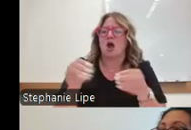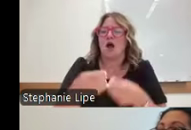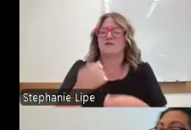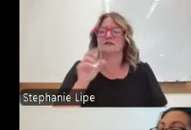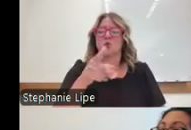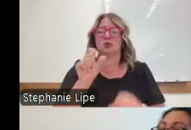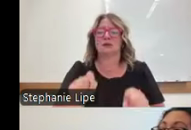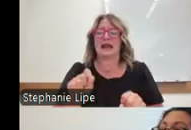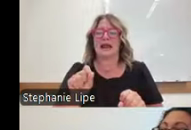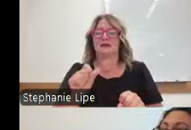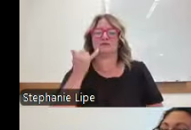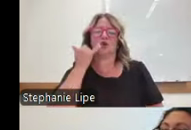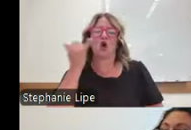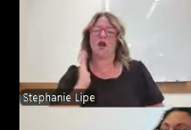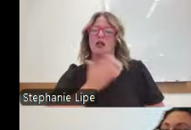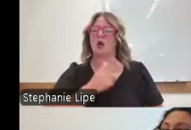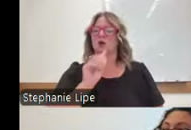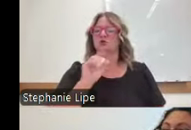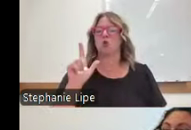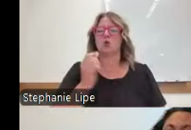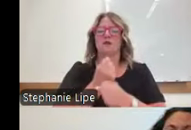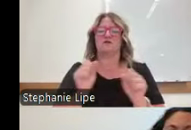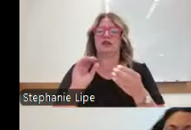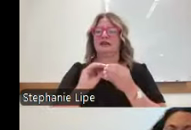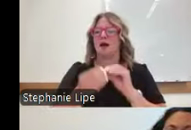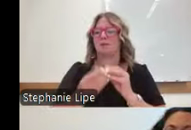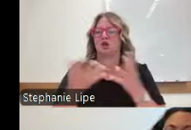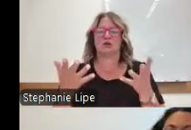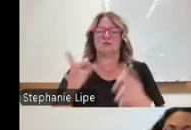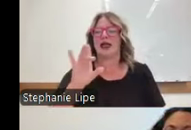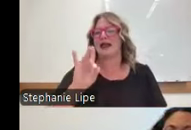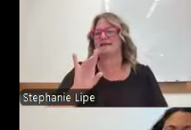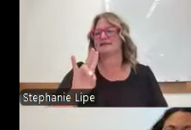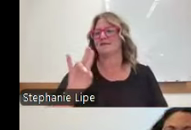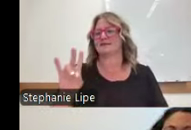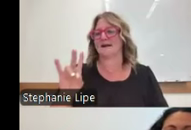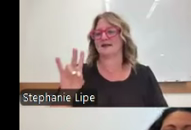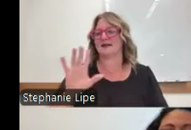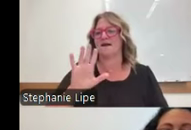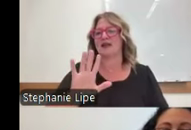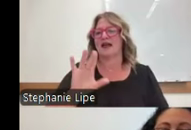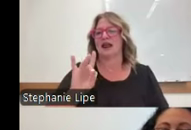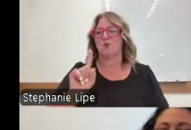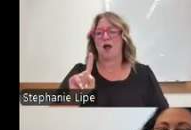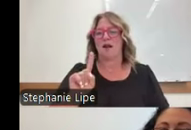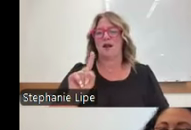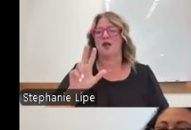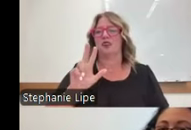dhs.state.il.us, and you can look for a local office there, and you can go ahead and call our toll-free number, which